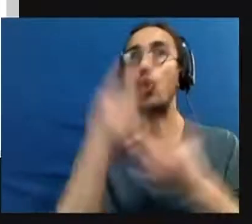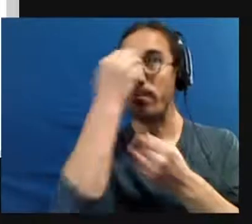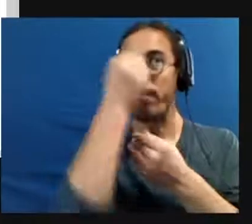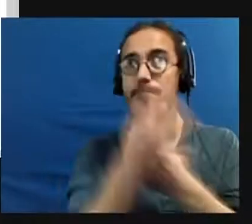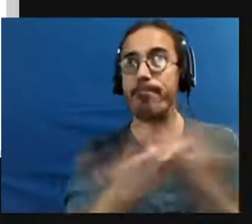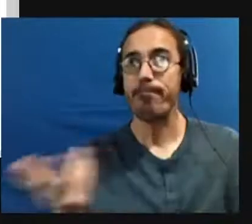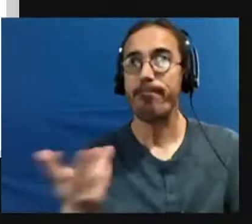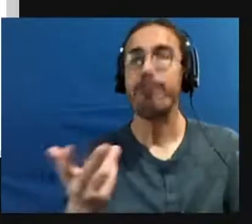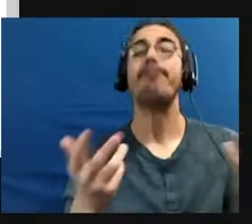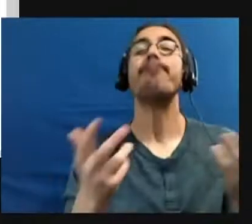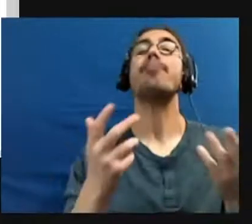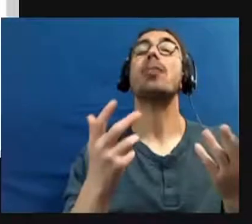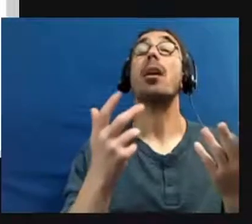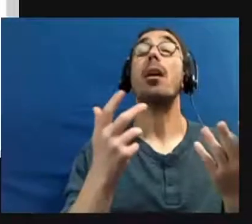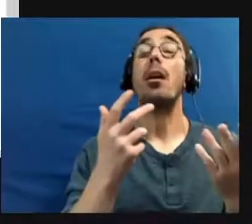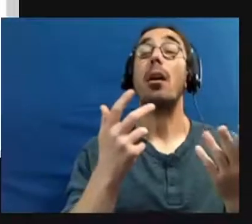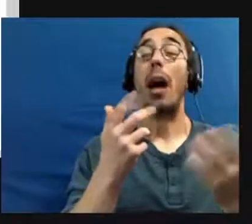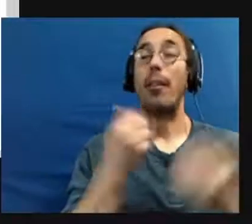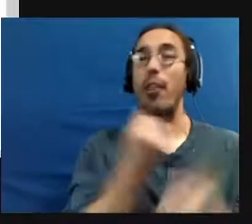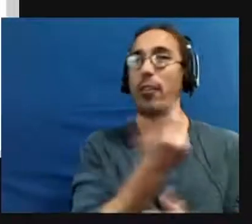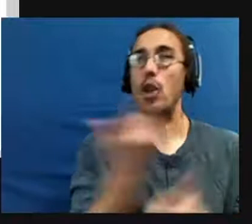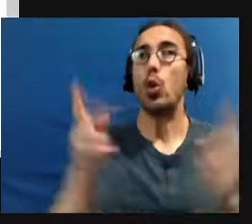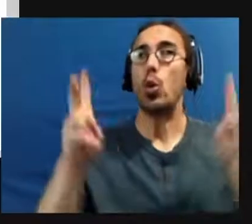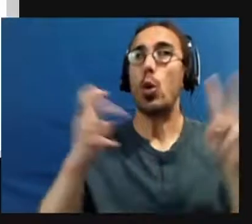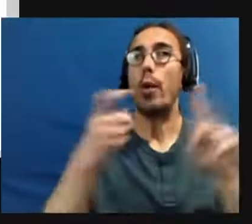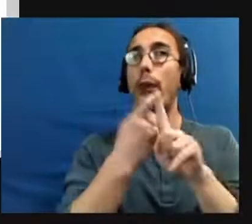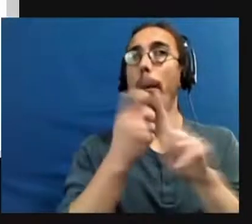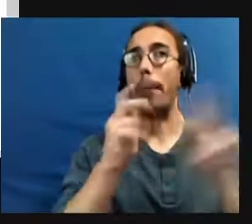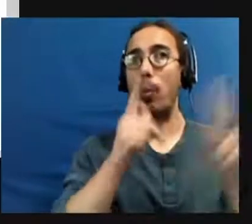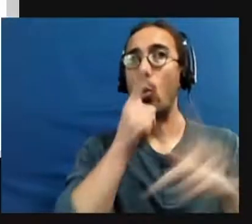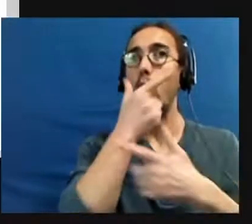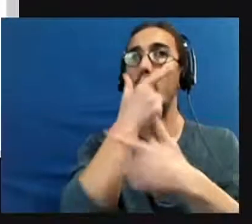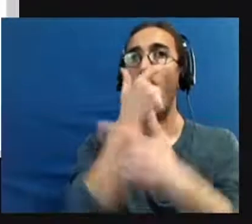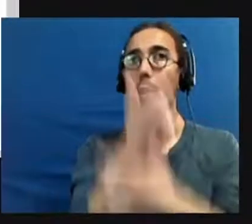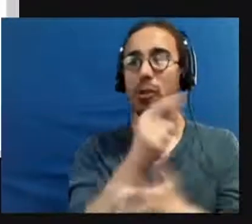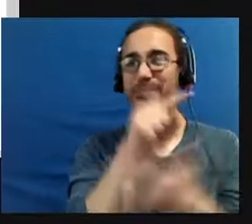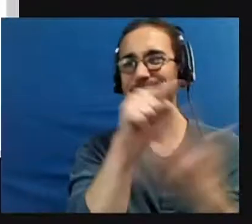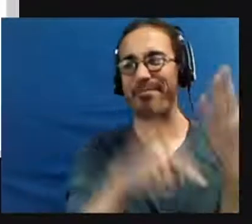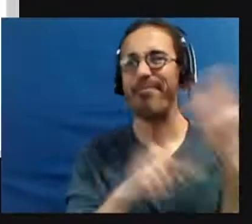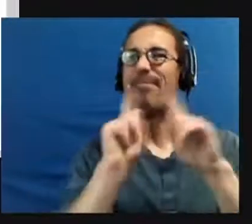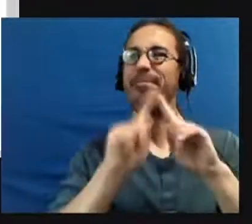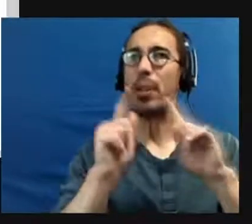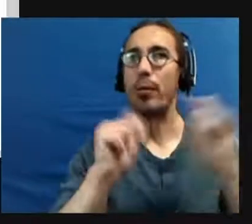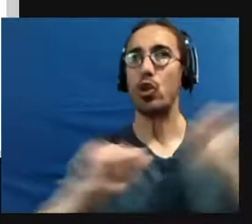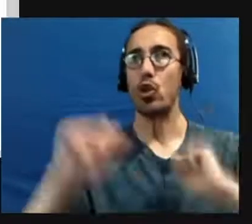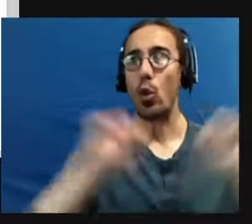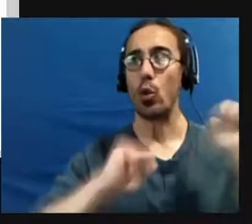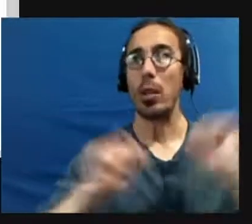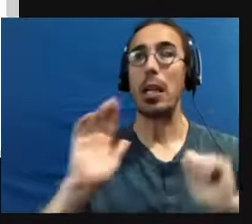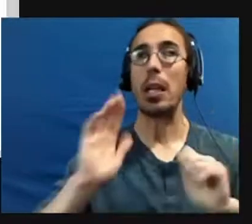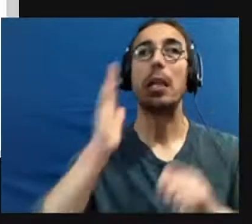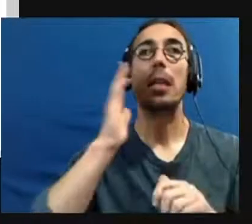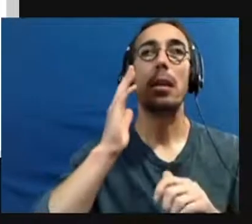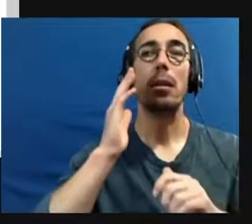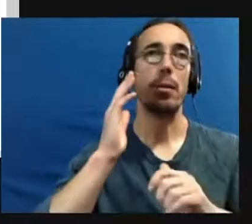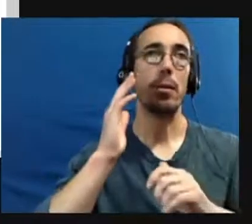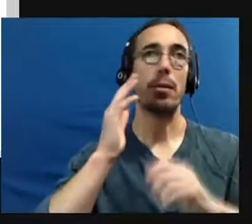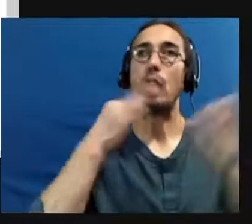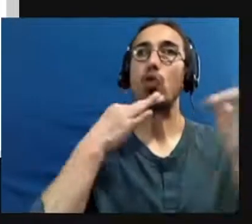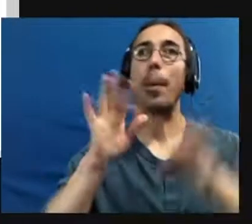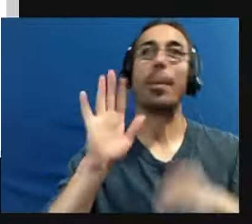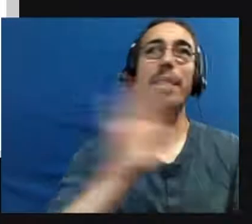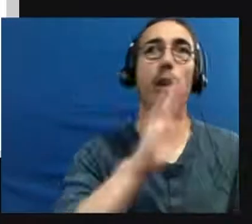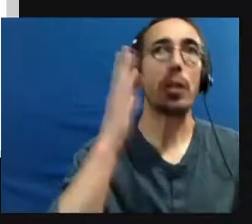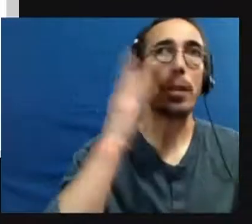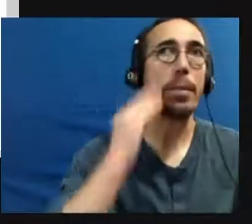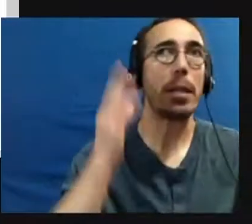few quotes here from viewers who, just describing their experience with watching autistic characters on TV or